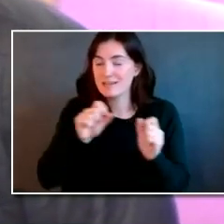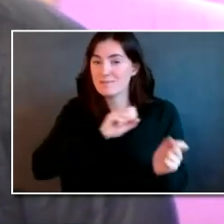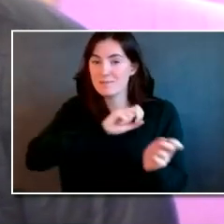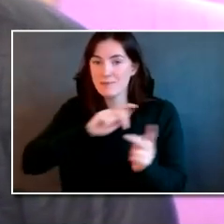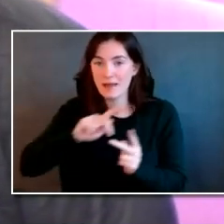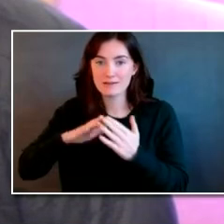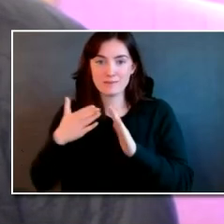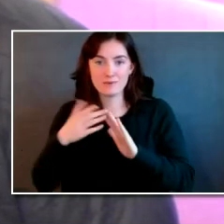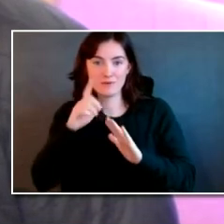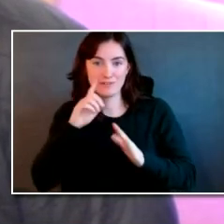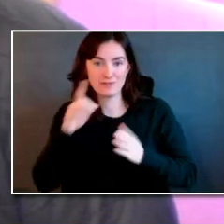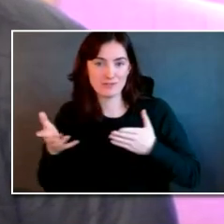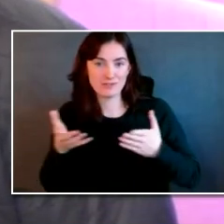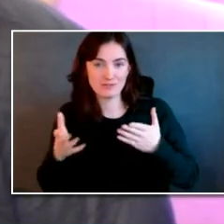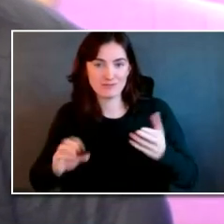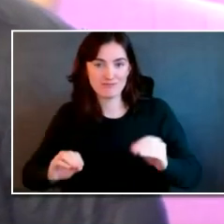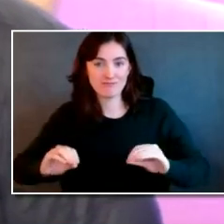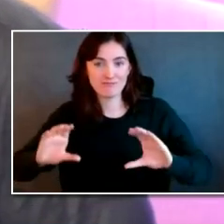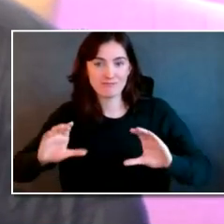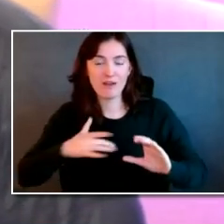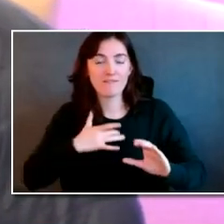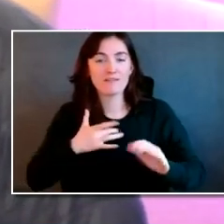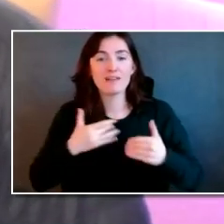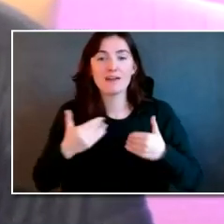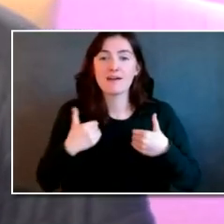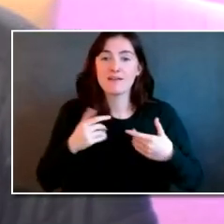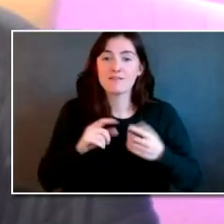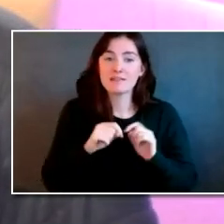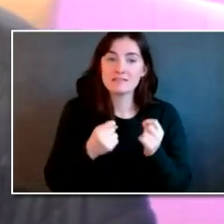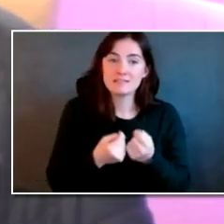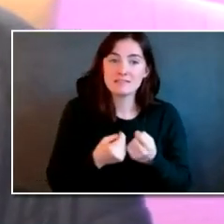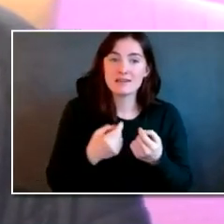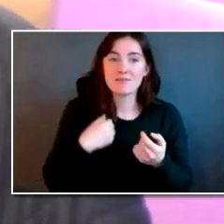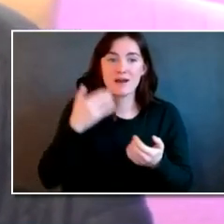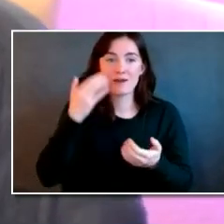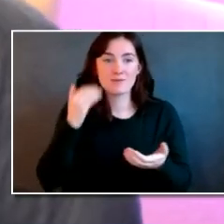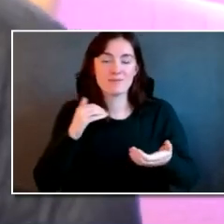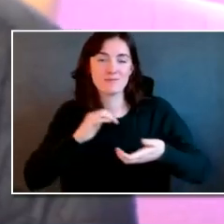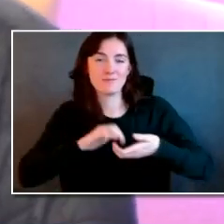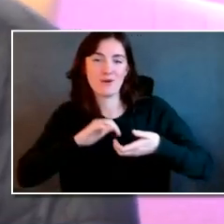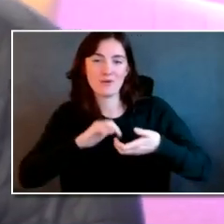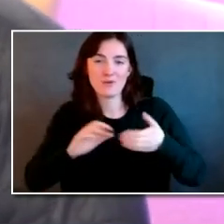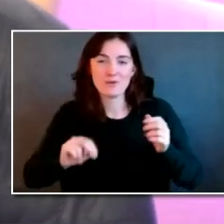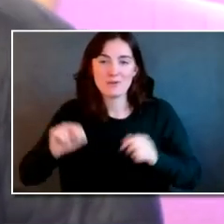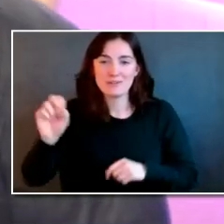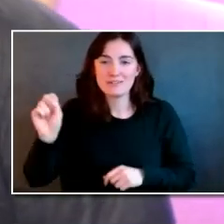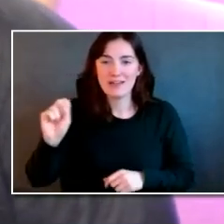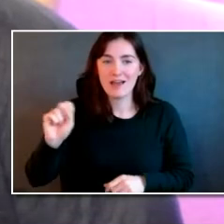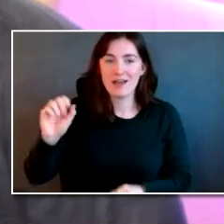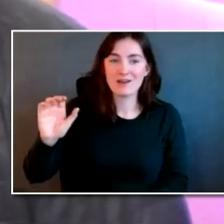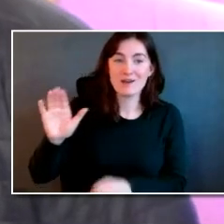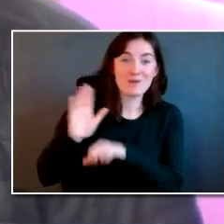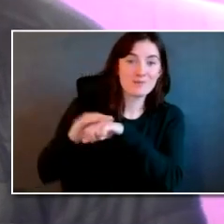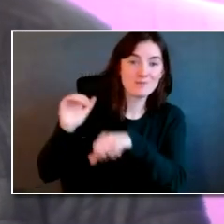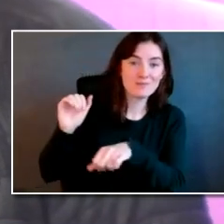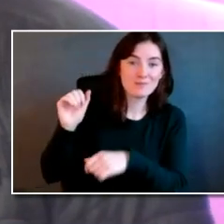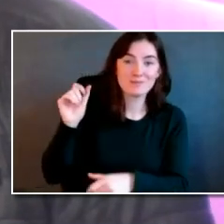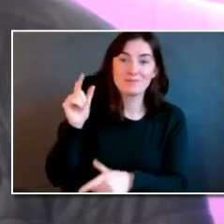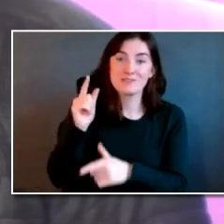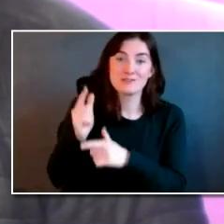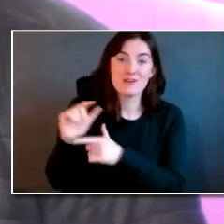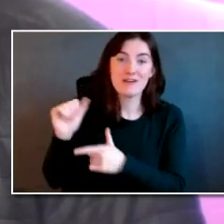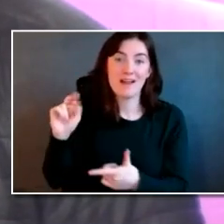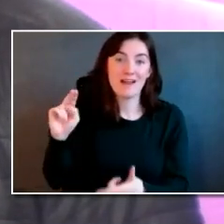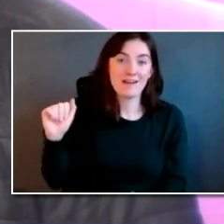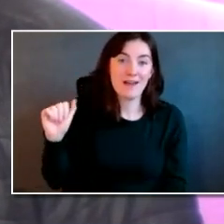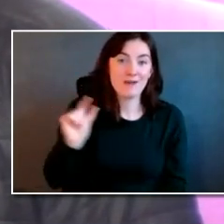So I feel like we got the team. I know my partners at North Seattle. Shout out to Sister Anna Queen for supporting Chris Sullivan.